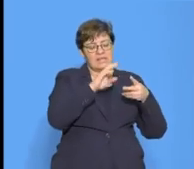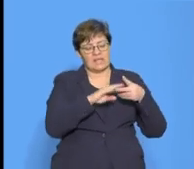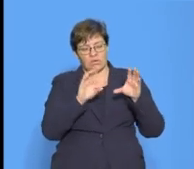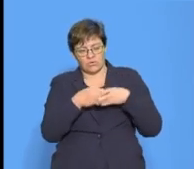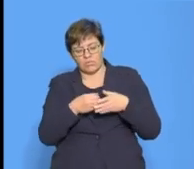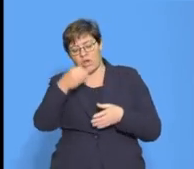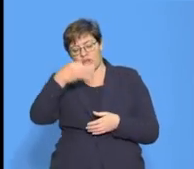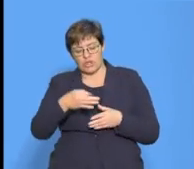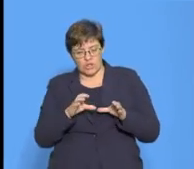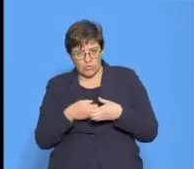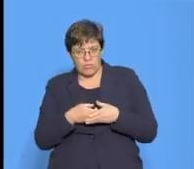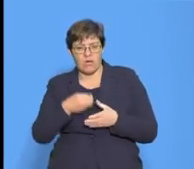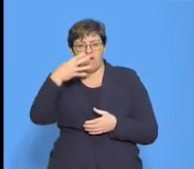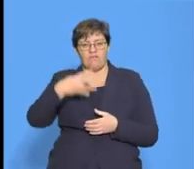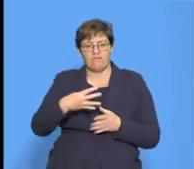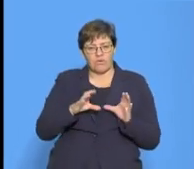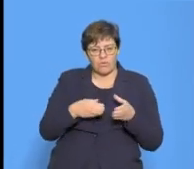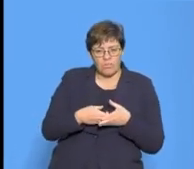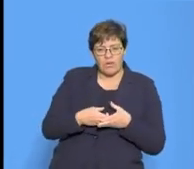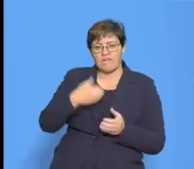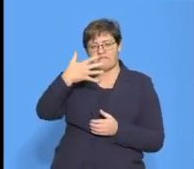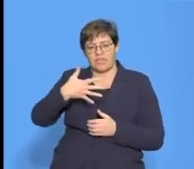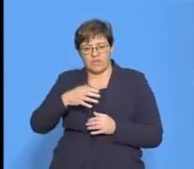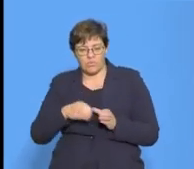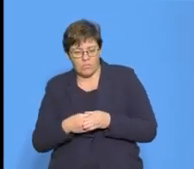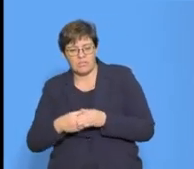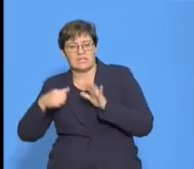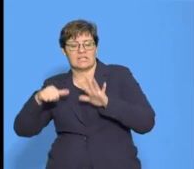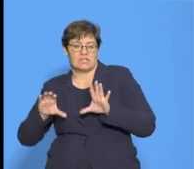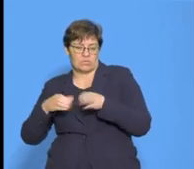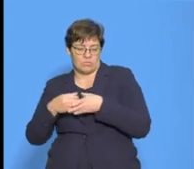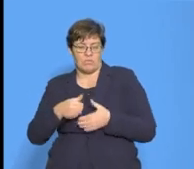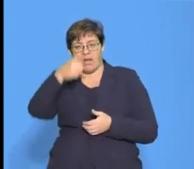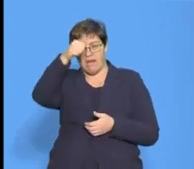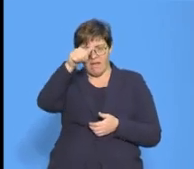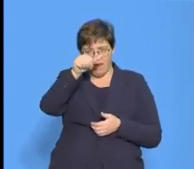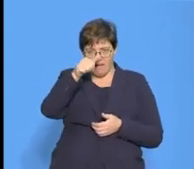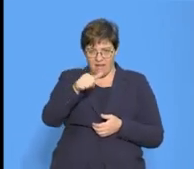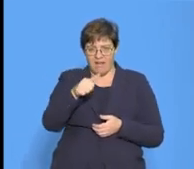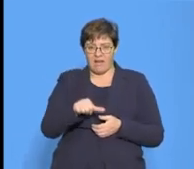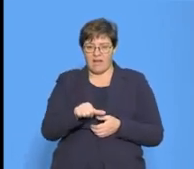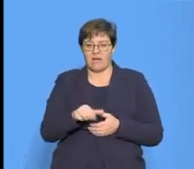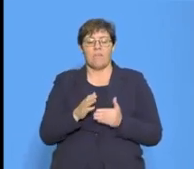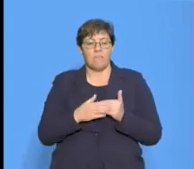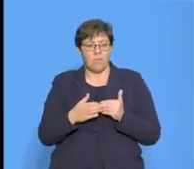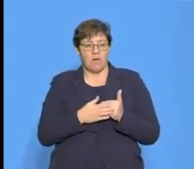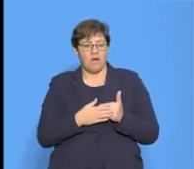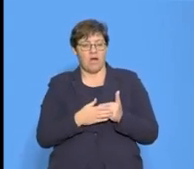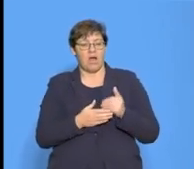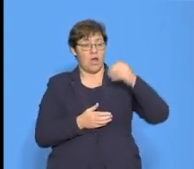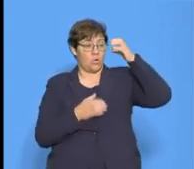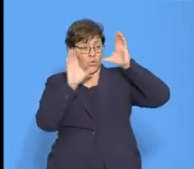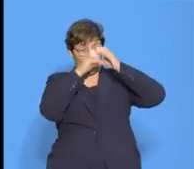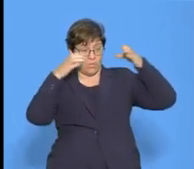second group. Then we move on to the third group. So each time we move down and move